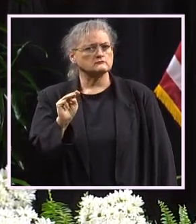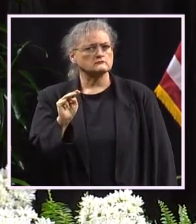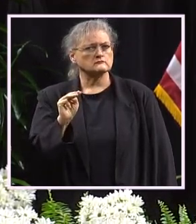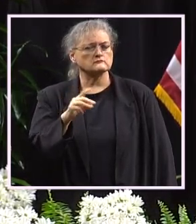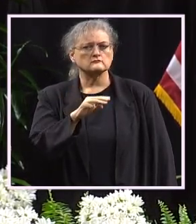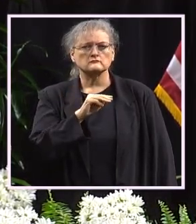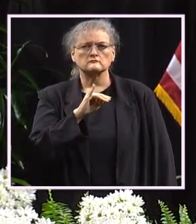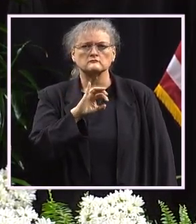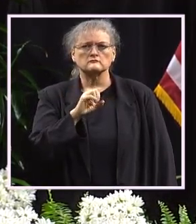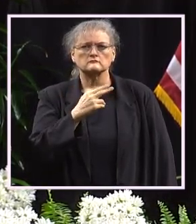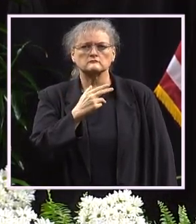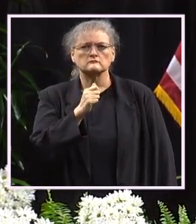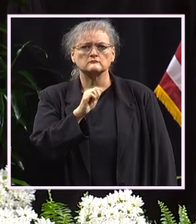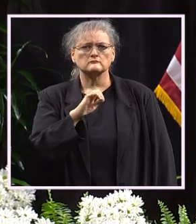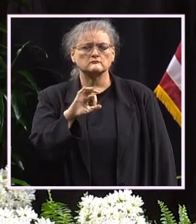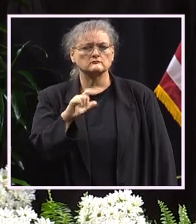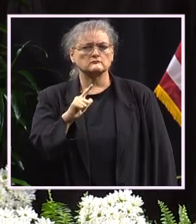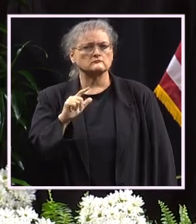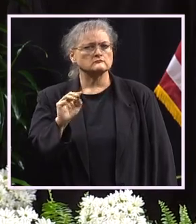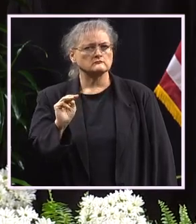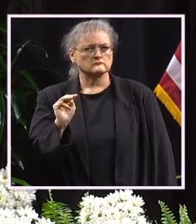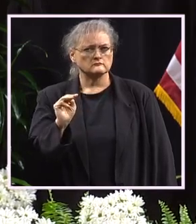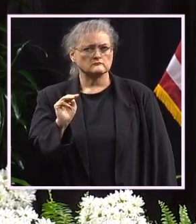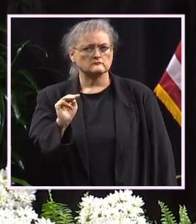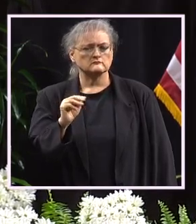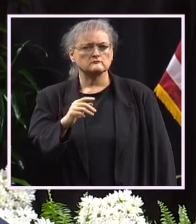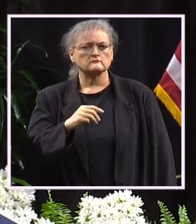Michael R. McCall, cum laude,